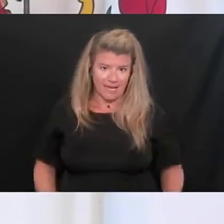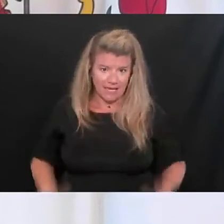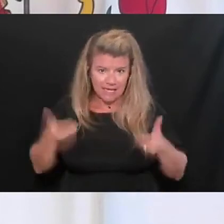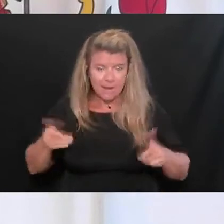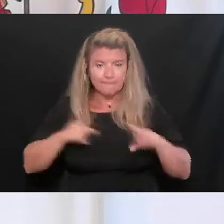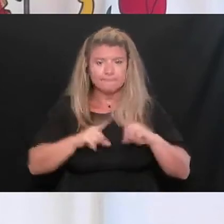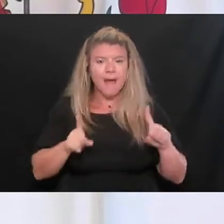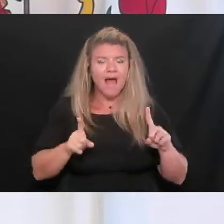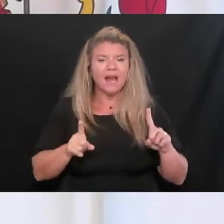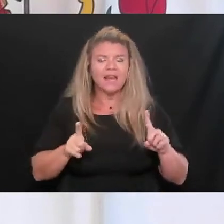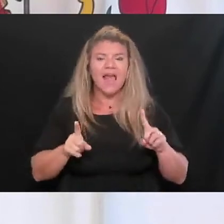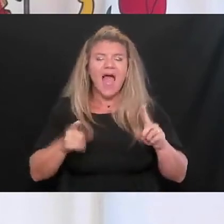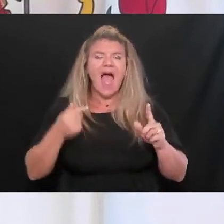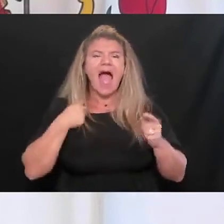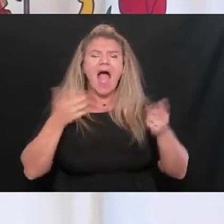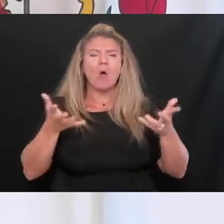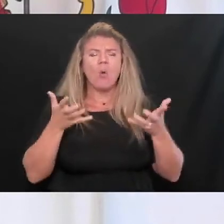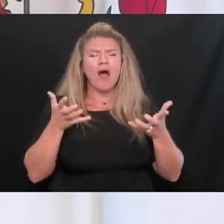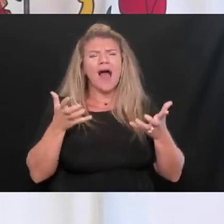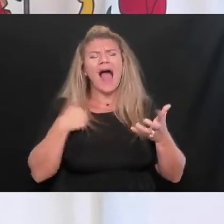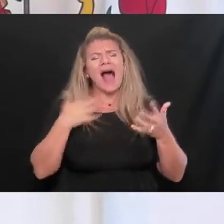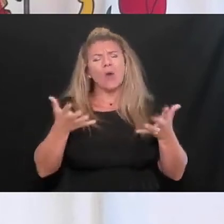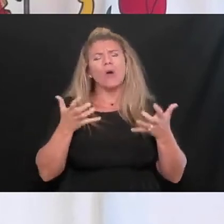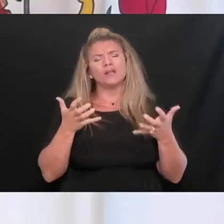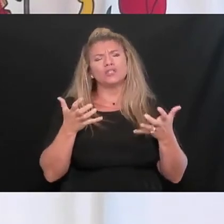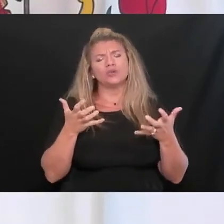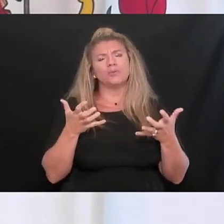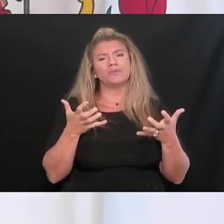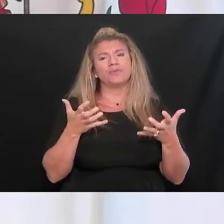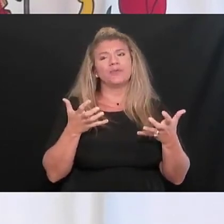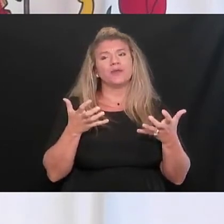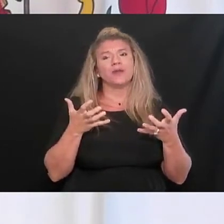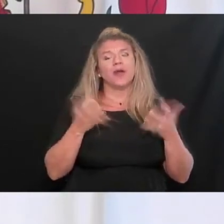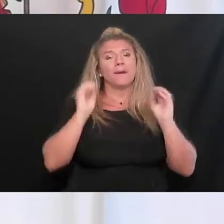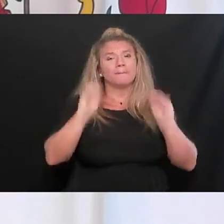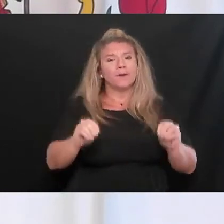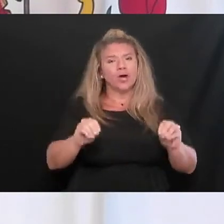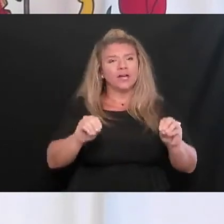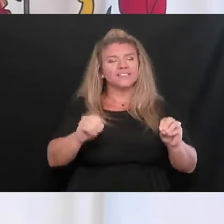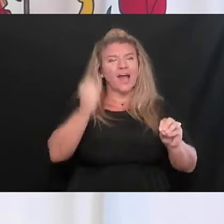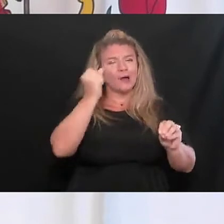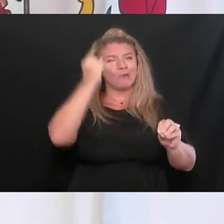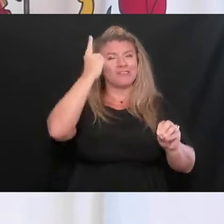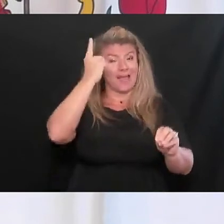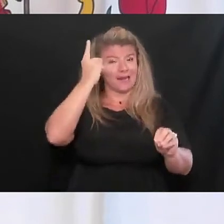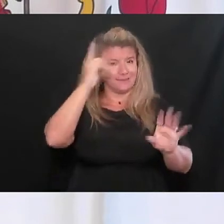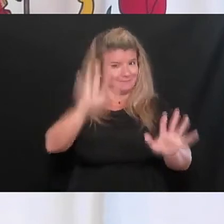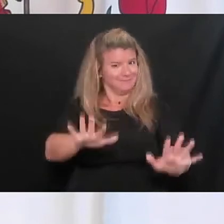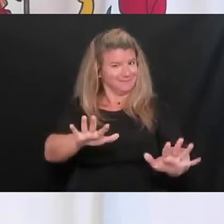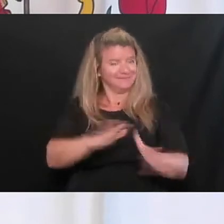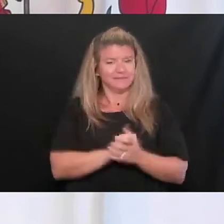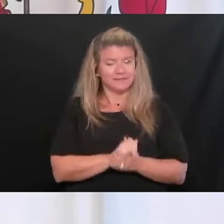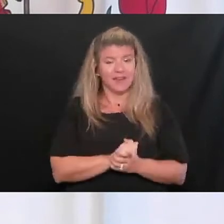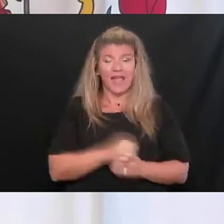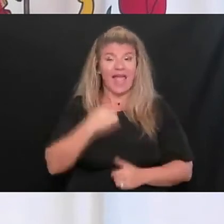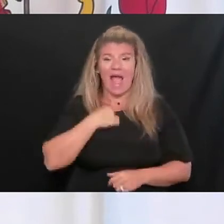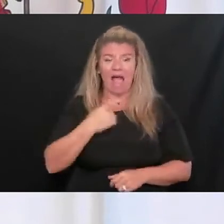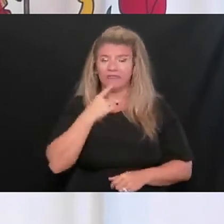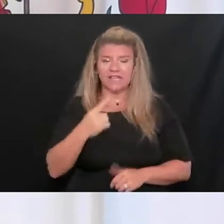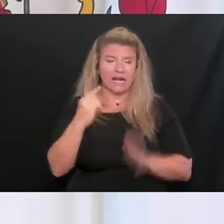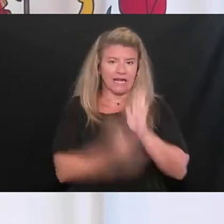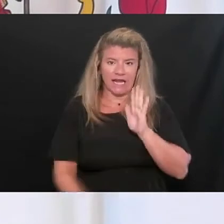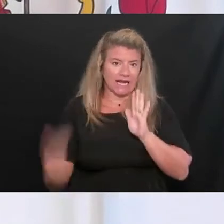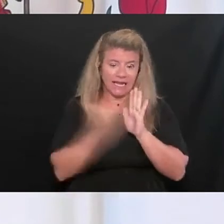But I do want to put to rest just this. I've said this over and over,